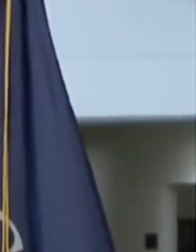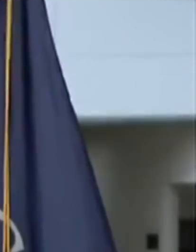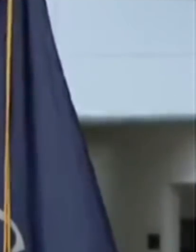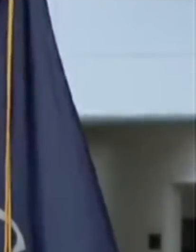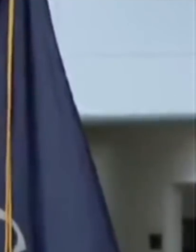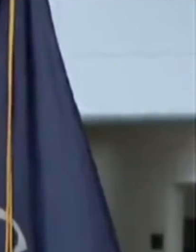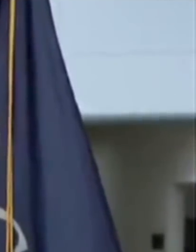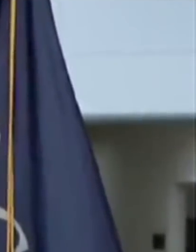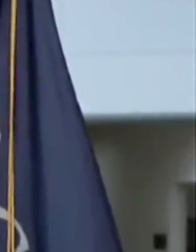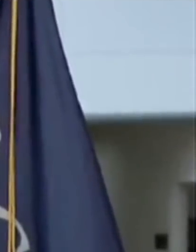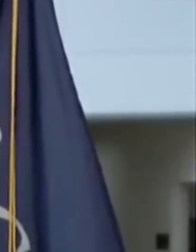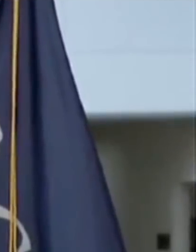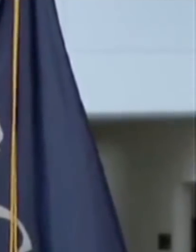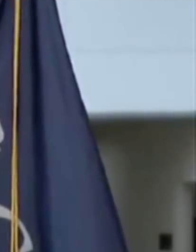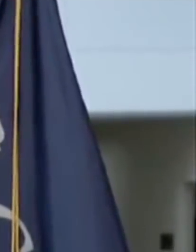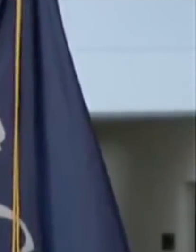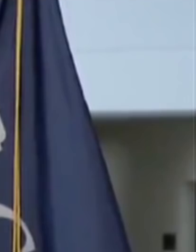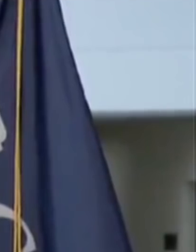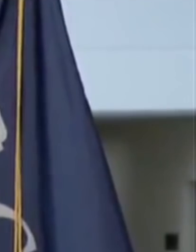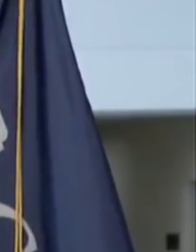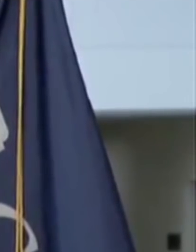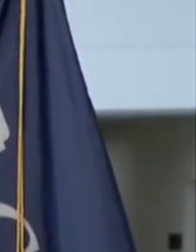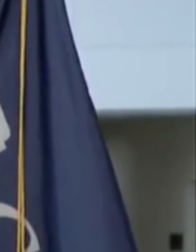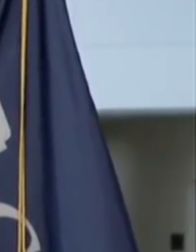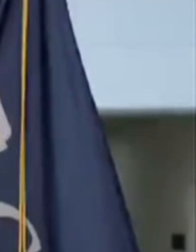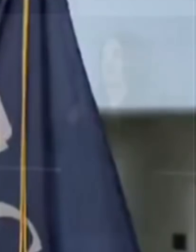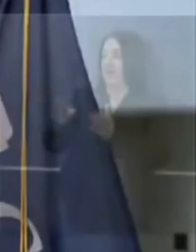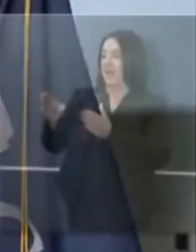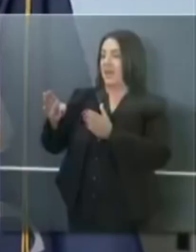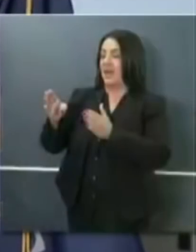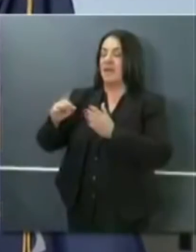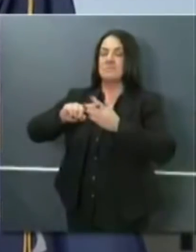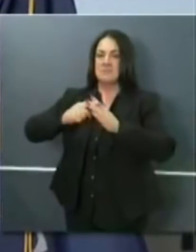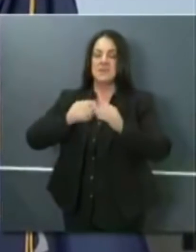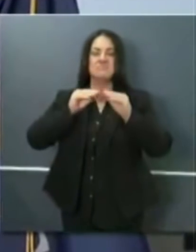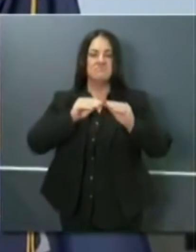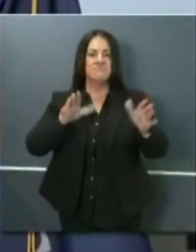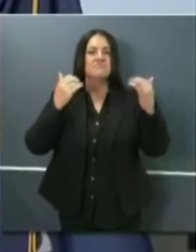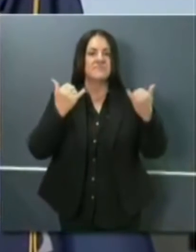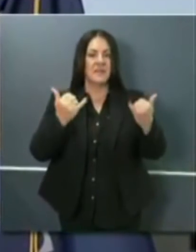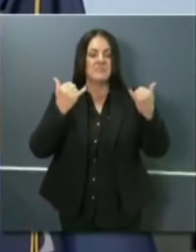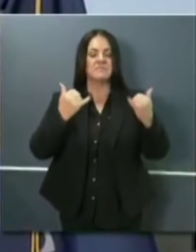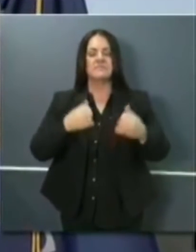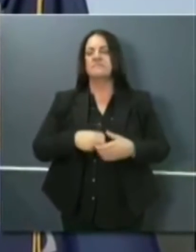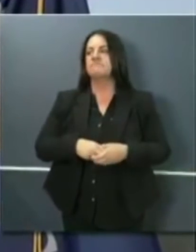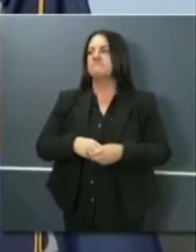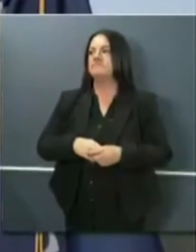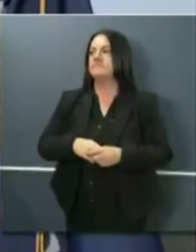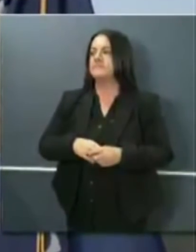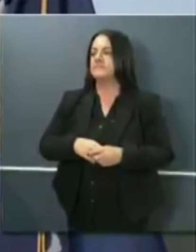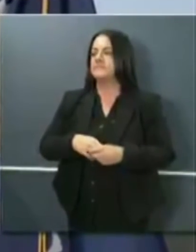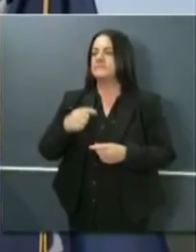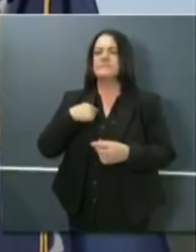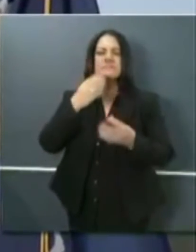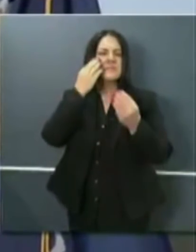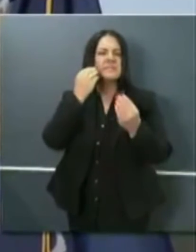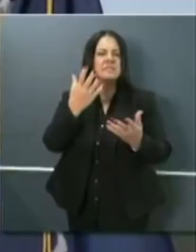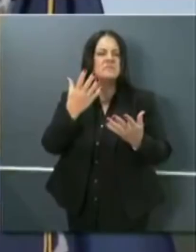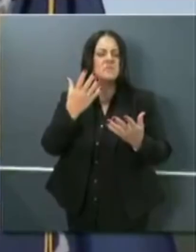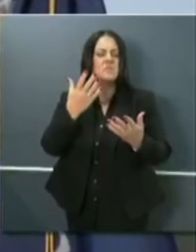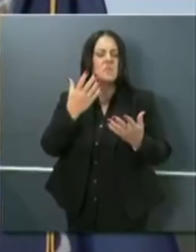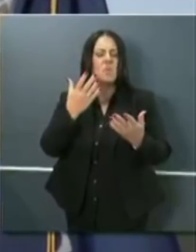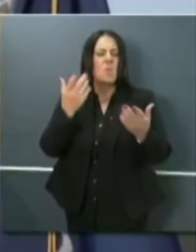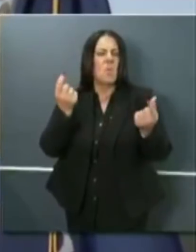to begin the process of actualizing those plans in real time. Let me give people an update on where we are in the